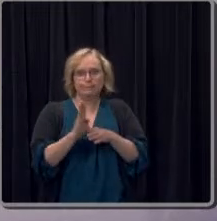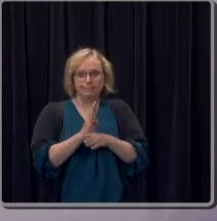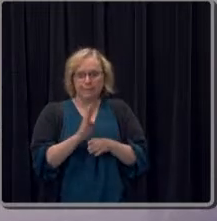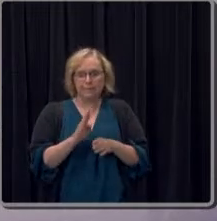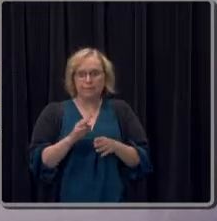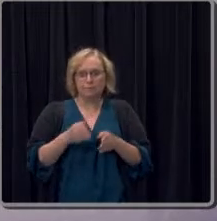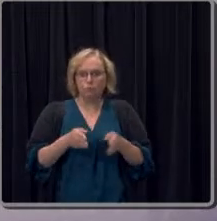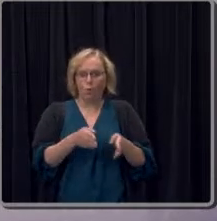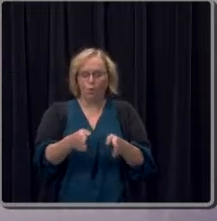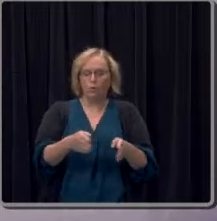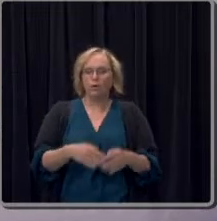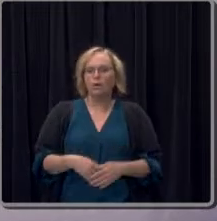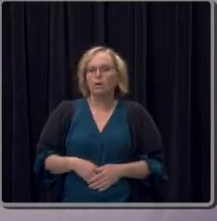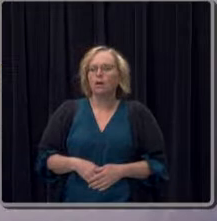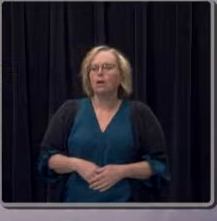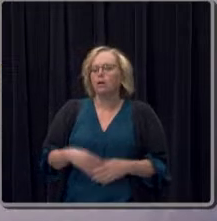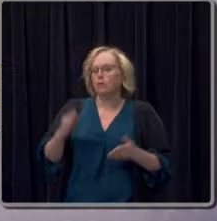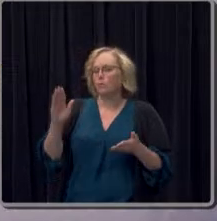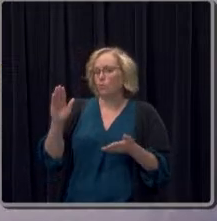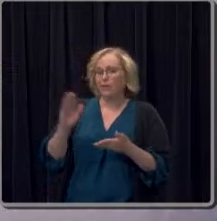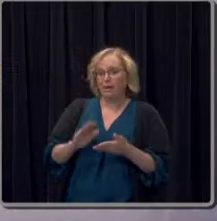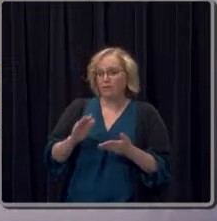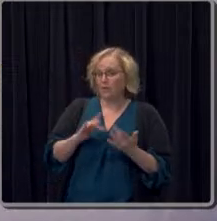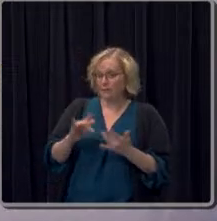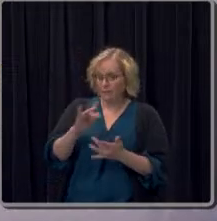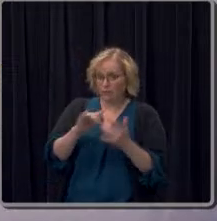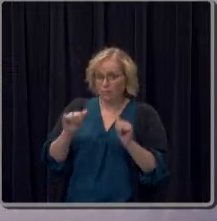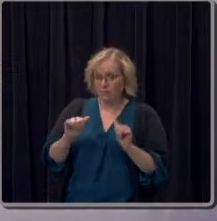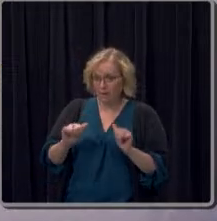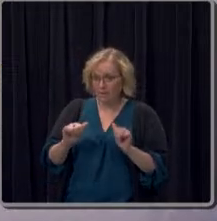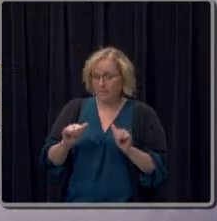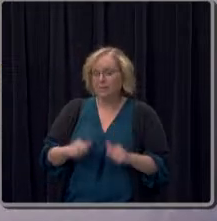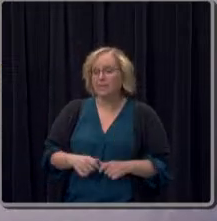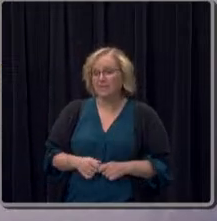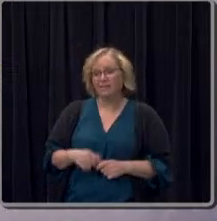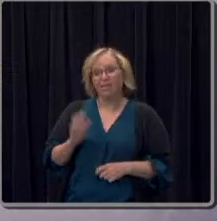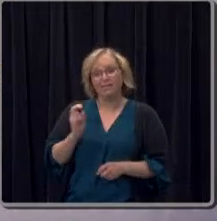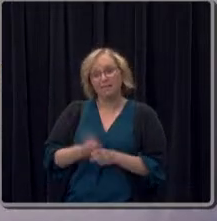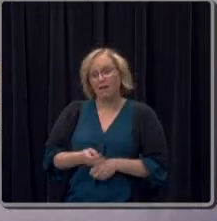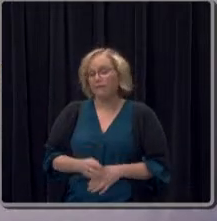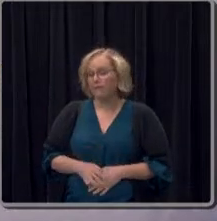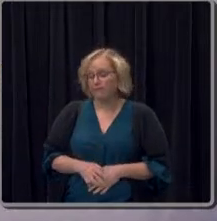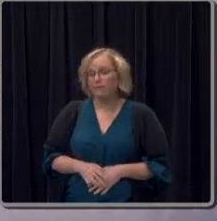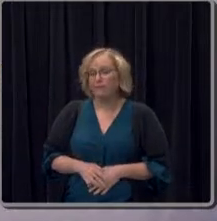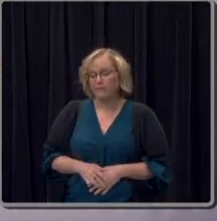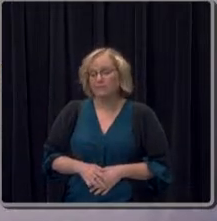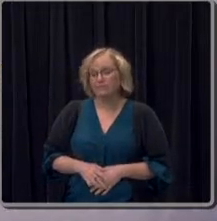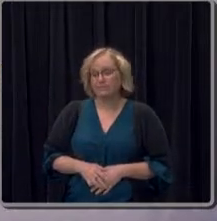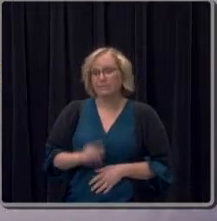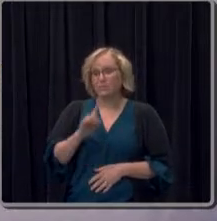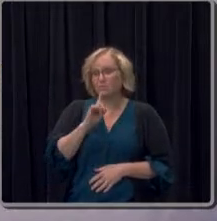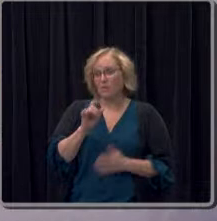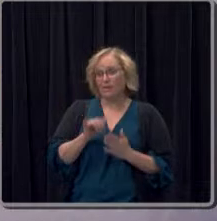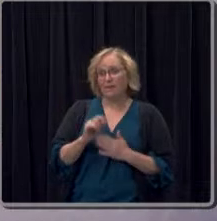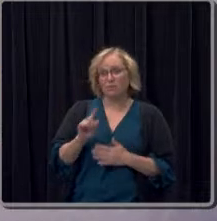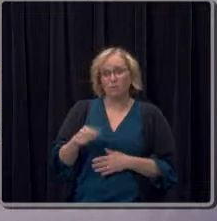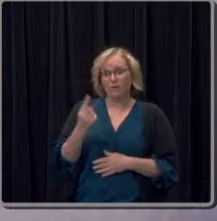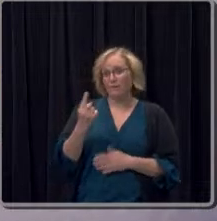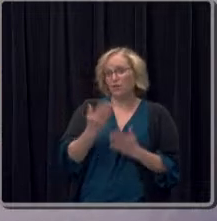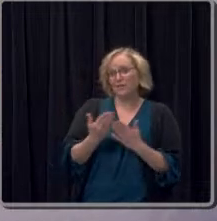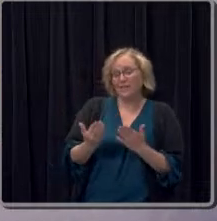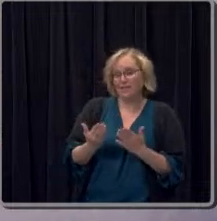Further reductions in field trip availability. This one's tough. I mean, that's really one of the first things you address